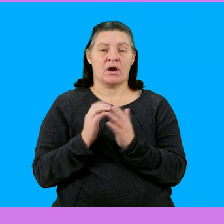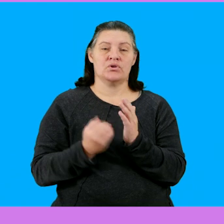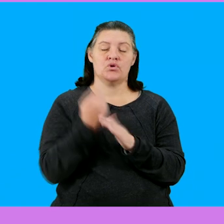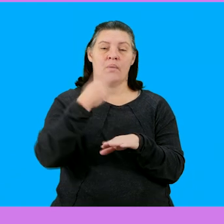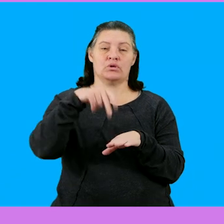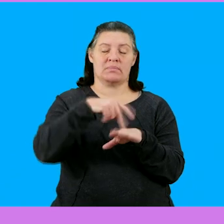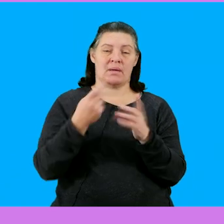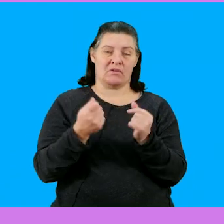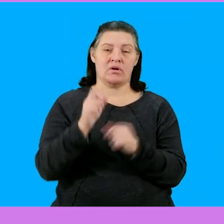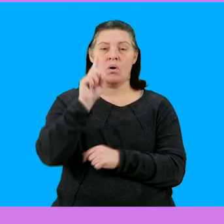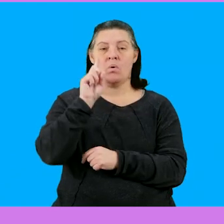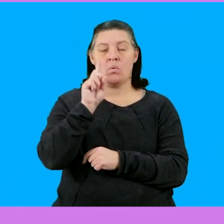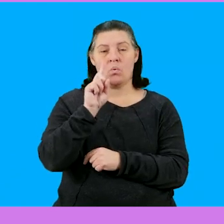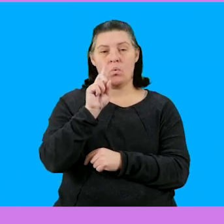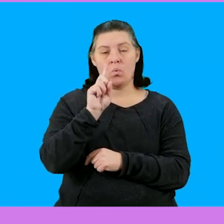new principal amount of